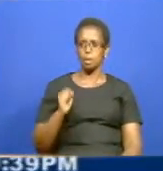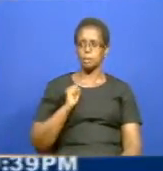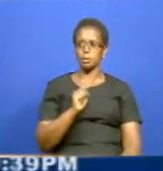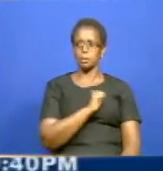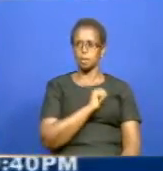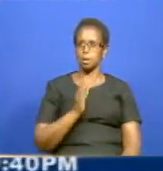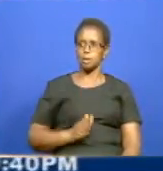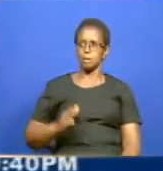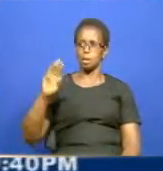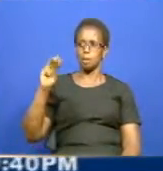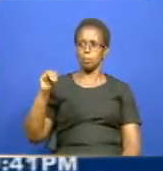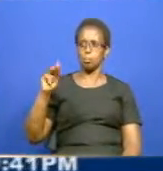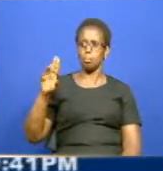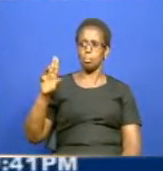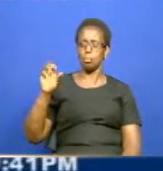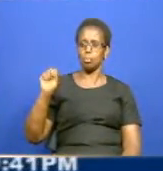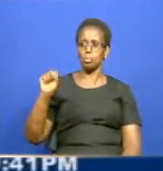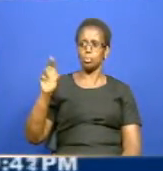Musuruve.